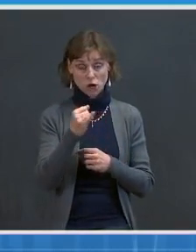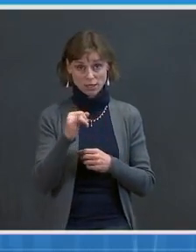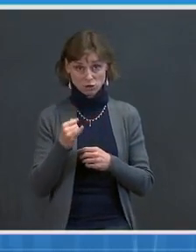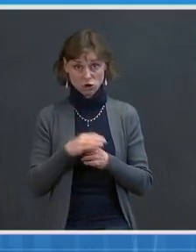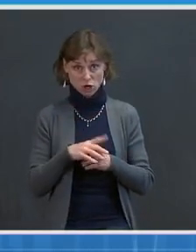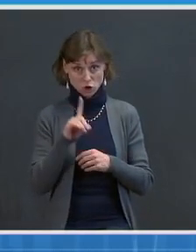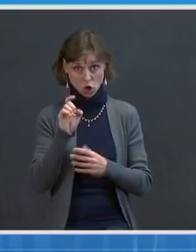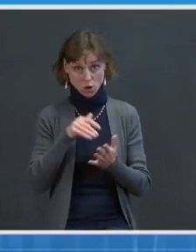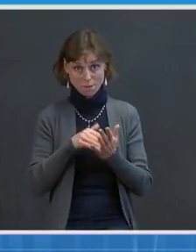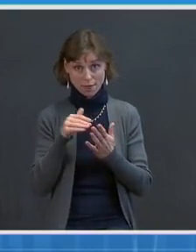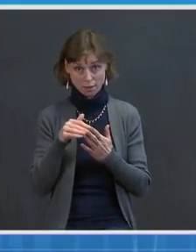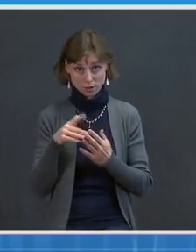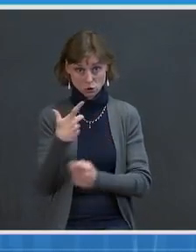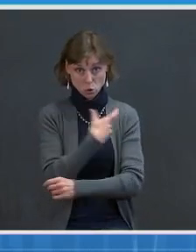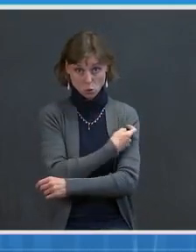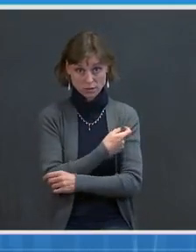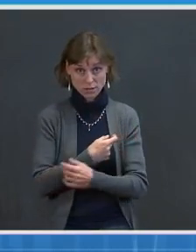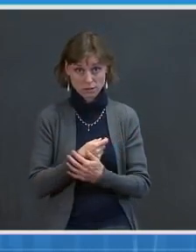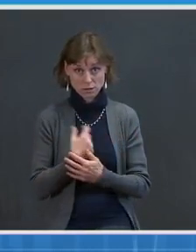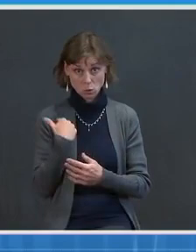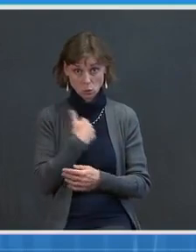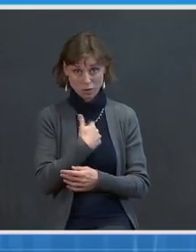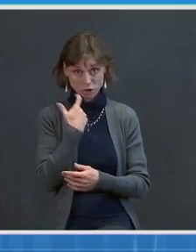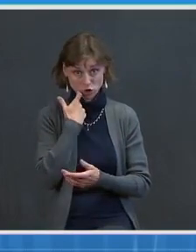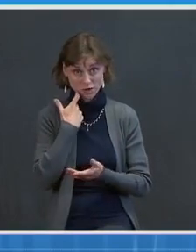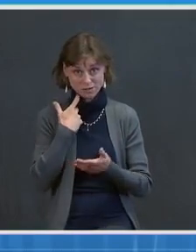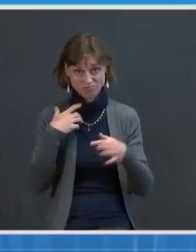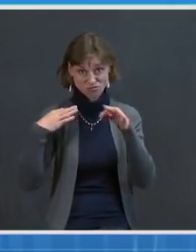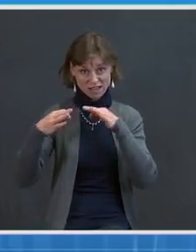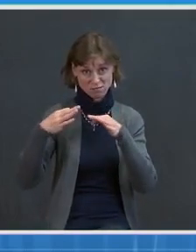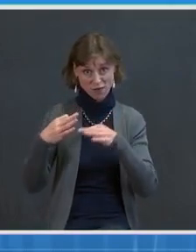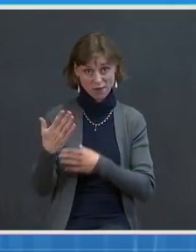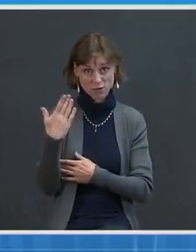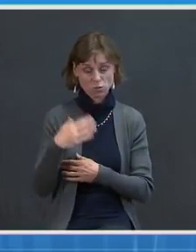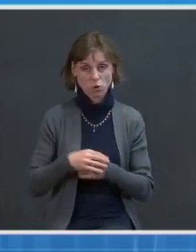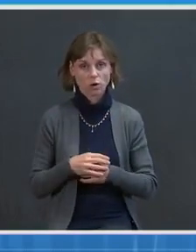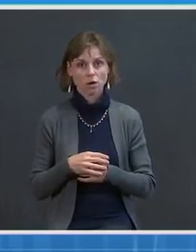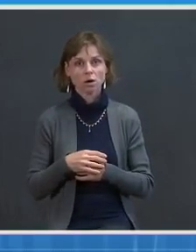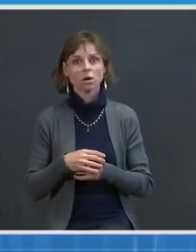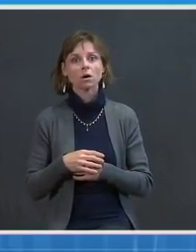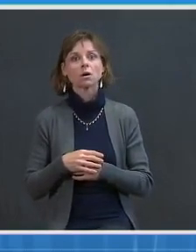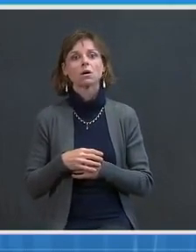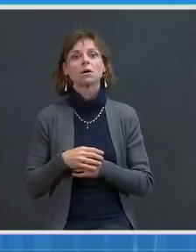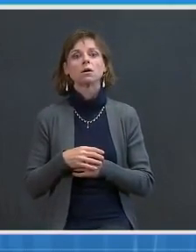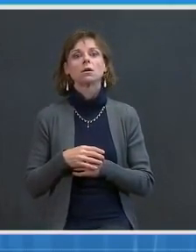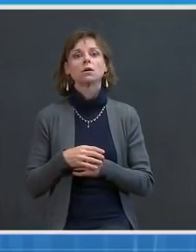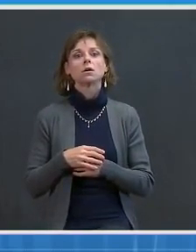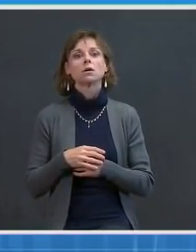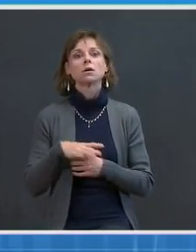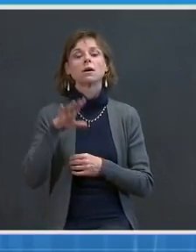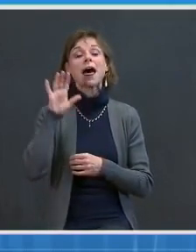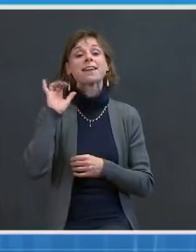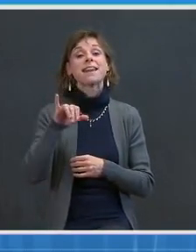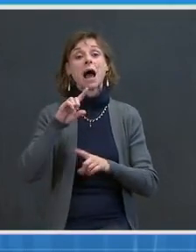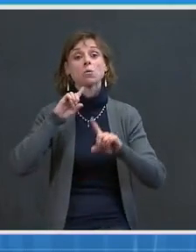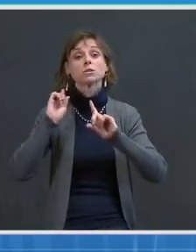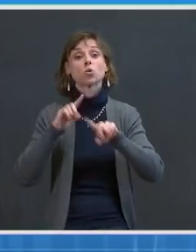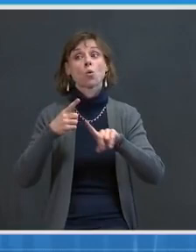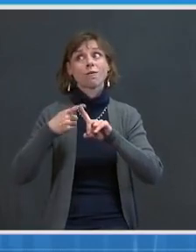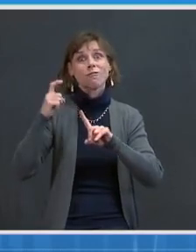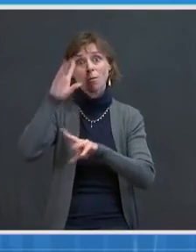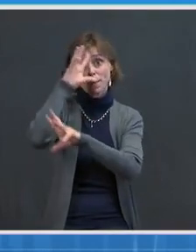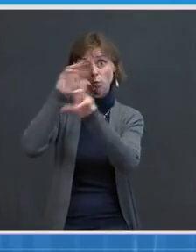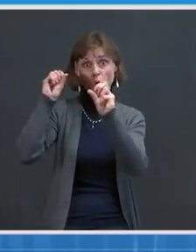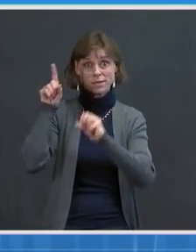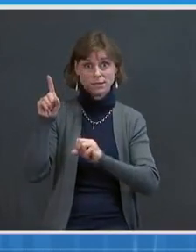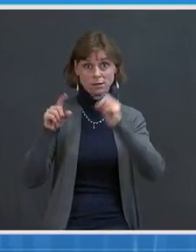million doses that we discussed this morning was a recent order given by the president to